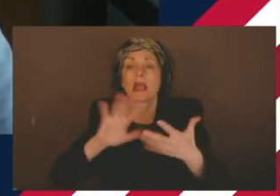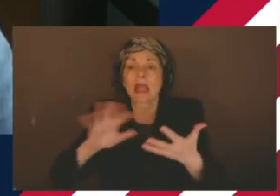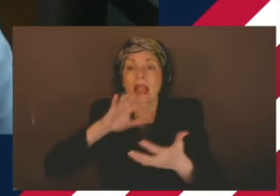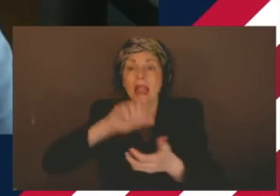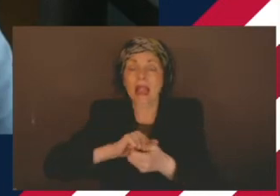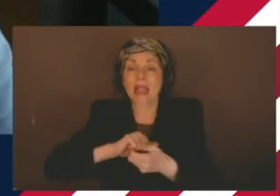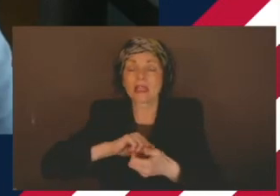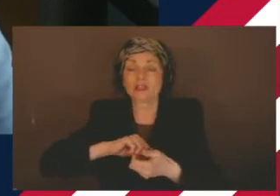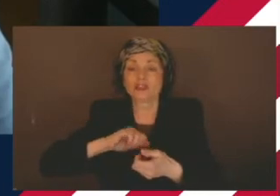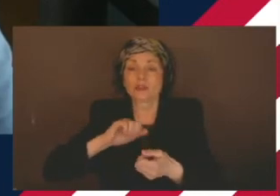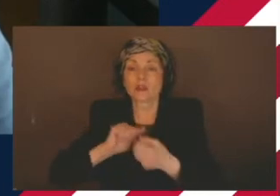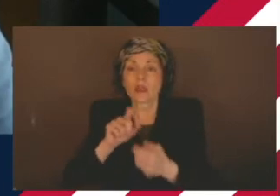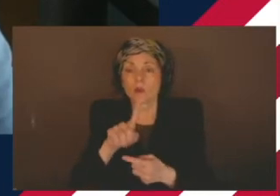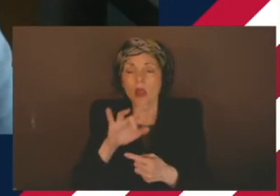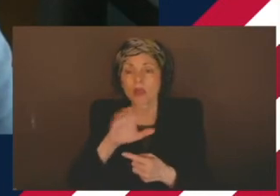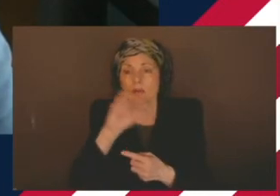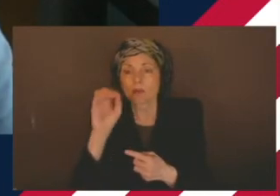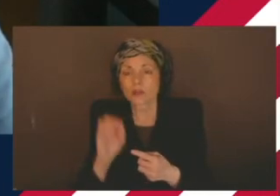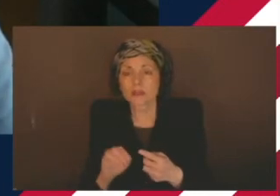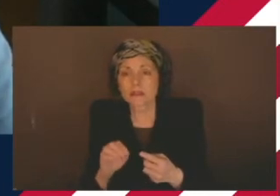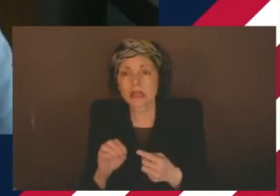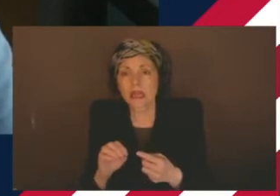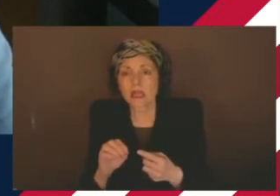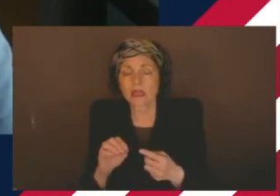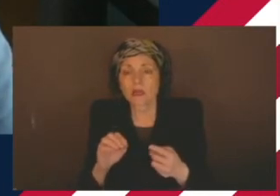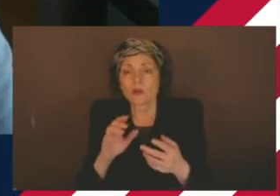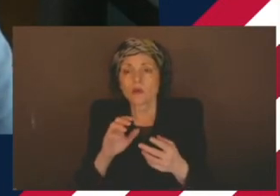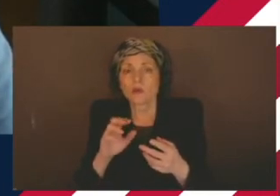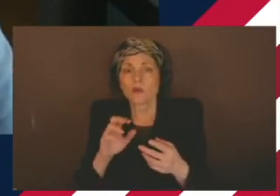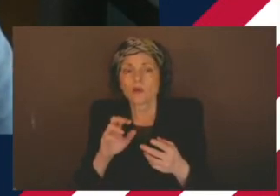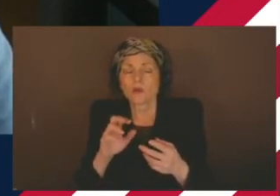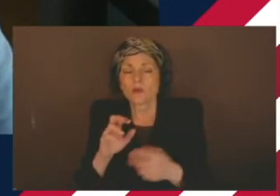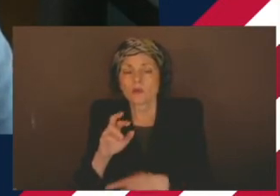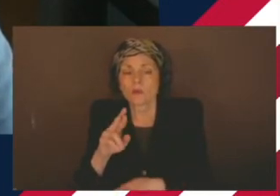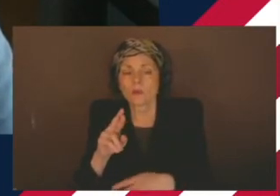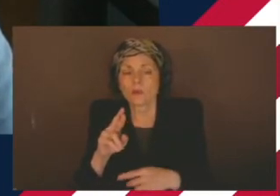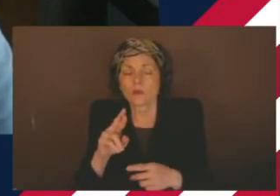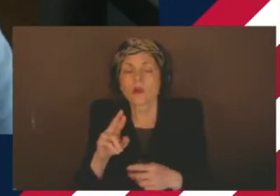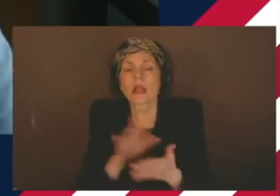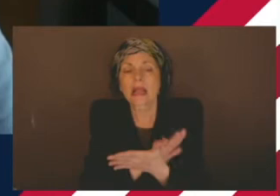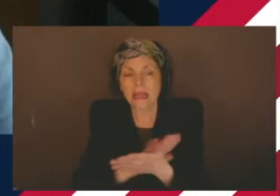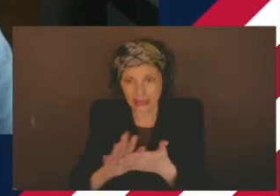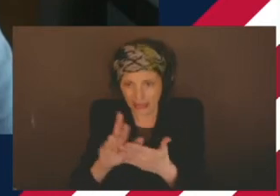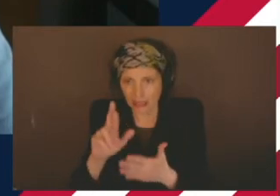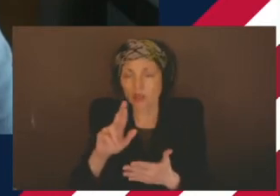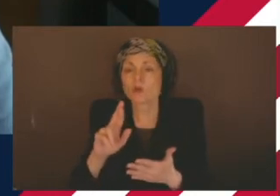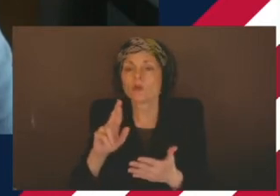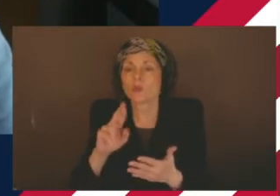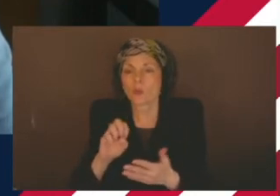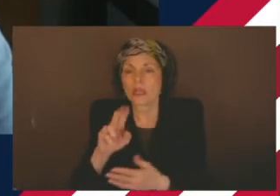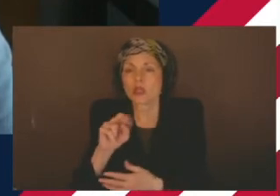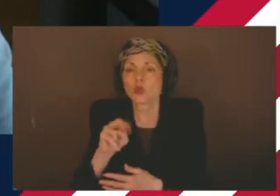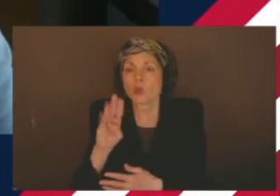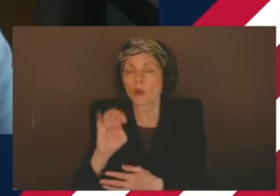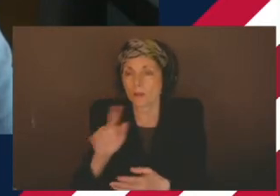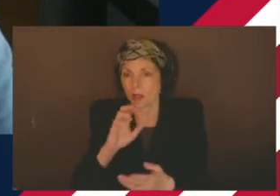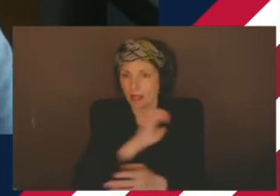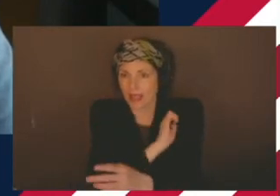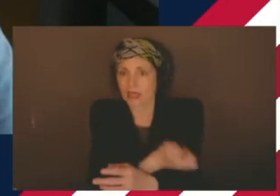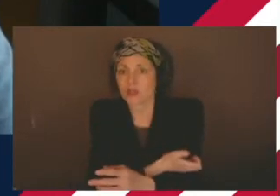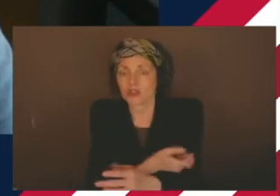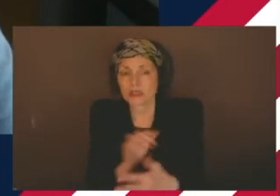100% clean renewable energy with zero emissions and the fossil fuel era, beginning with zero carbon new building infrastructure by